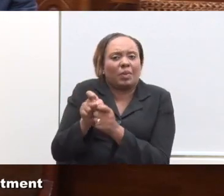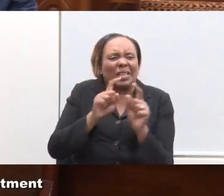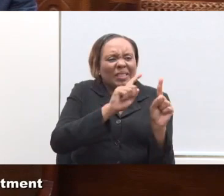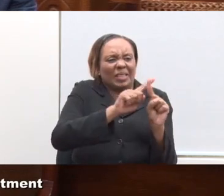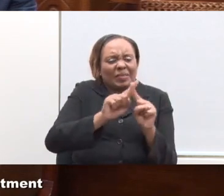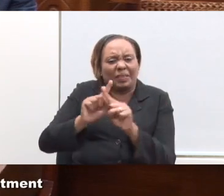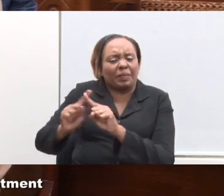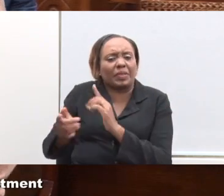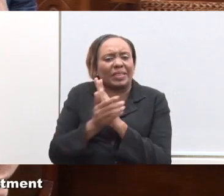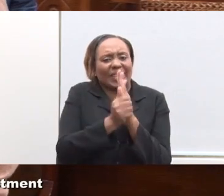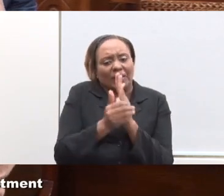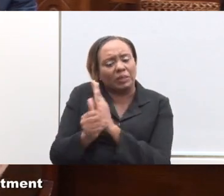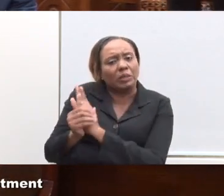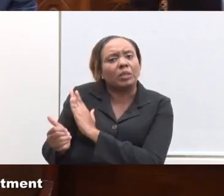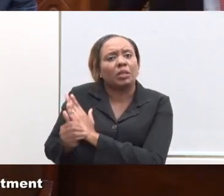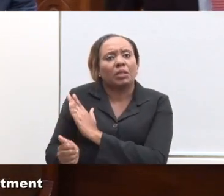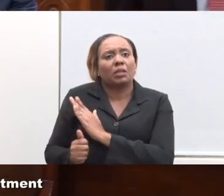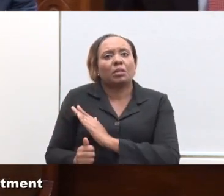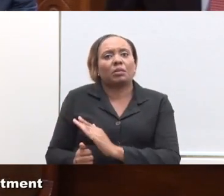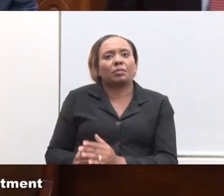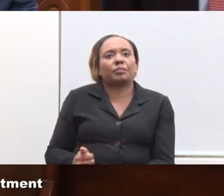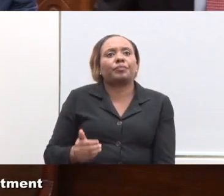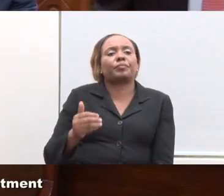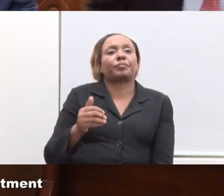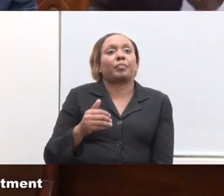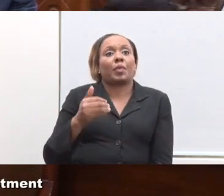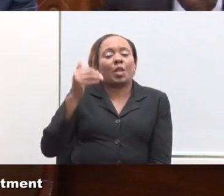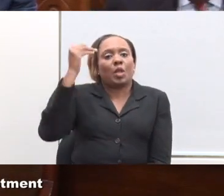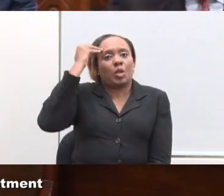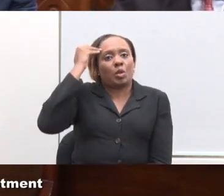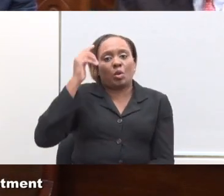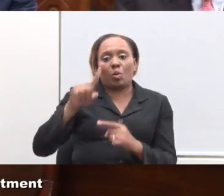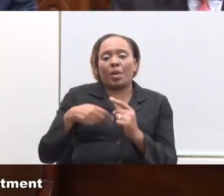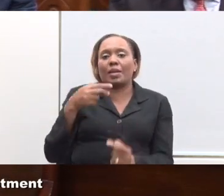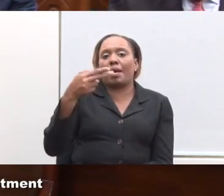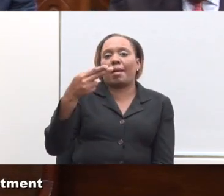and they know that as soon as the Harrison's Point facility is finished,